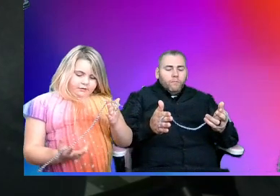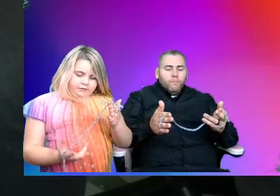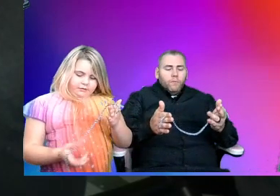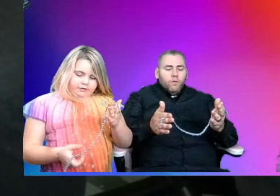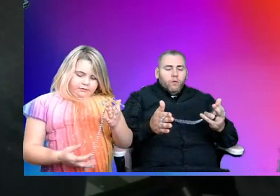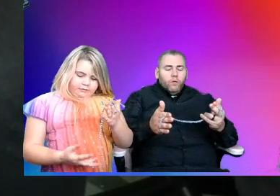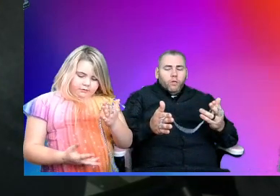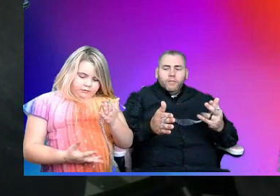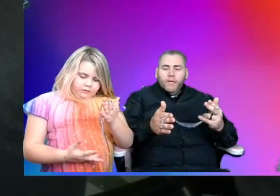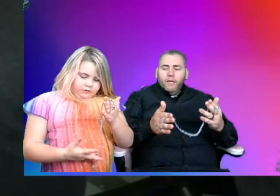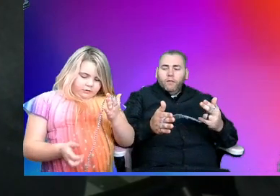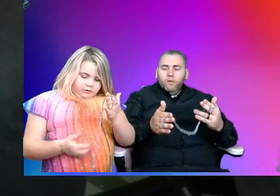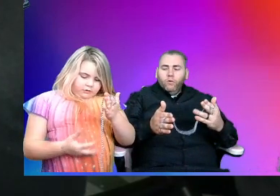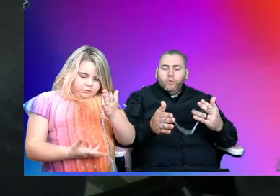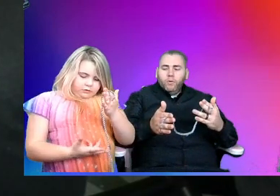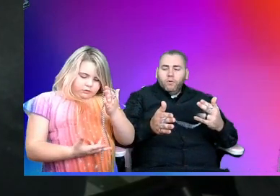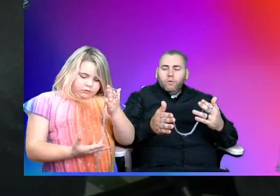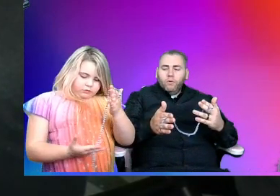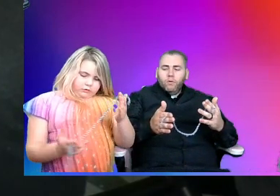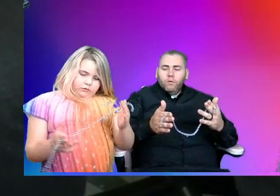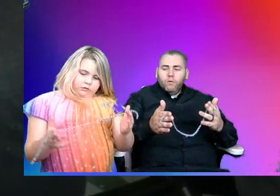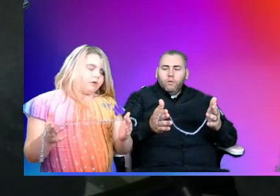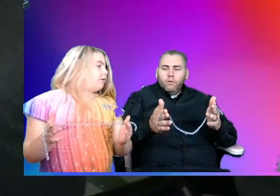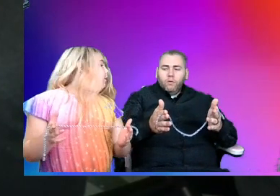Now, you're going to take the loop